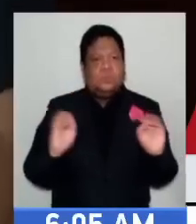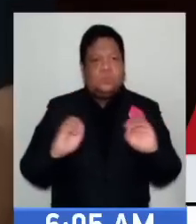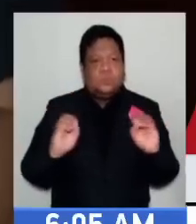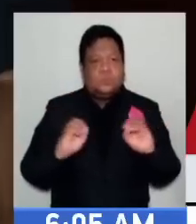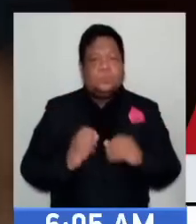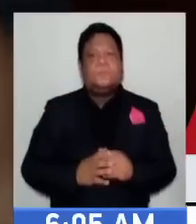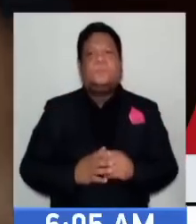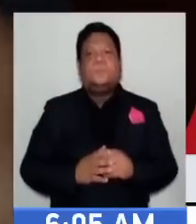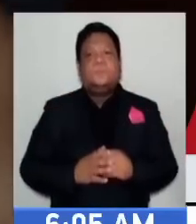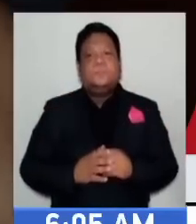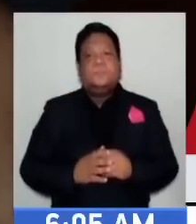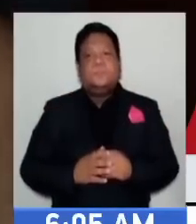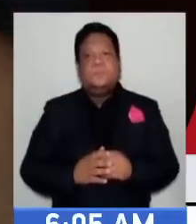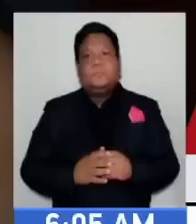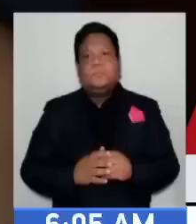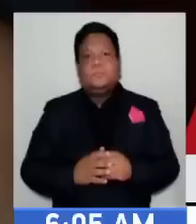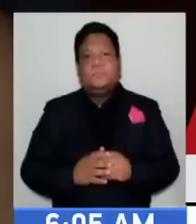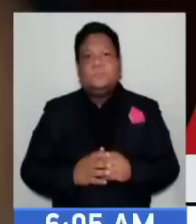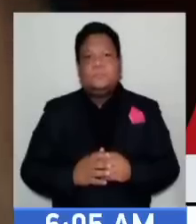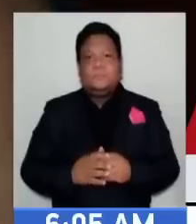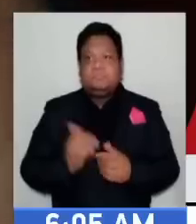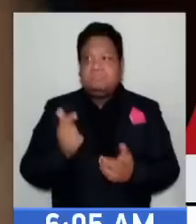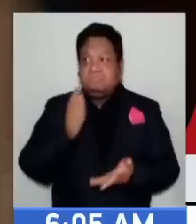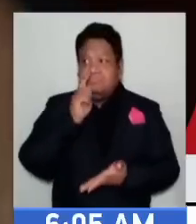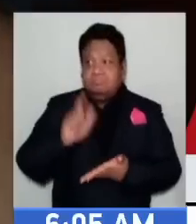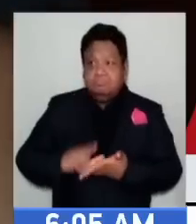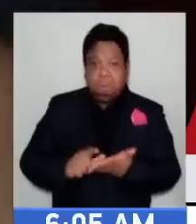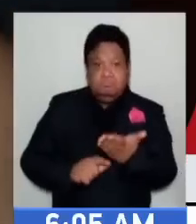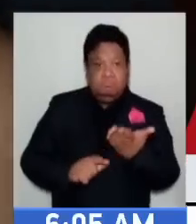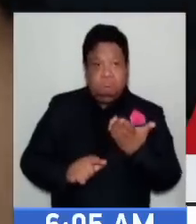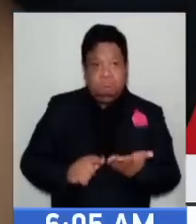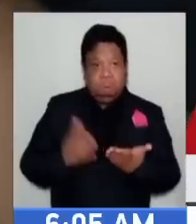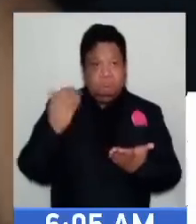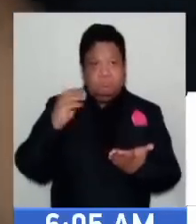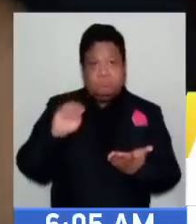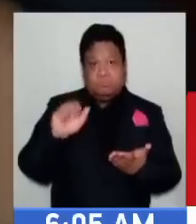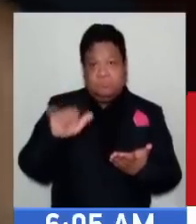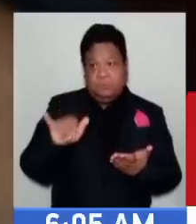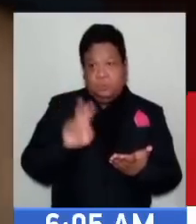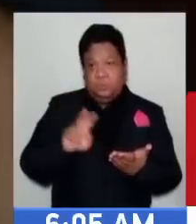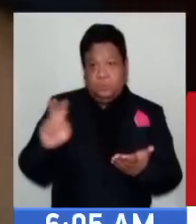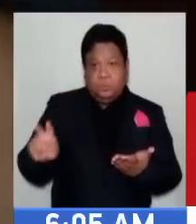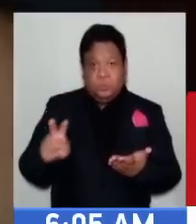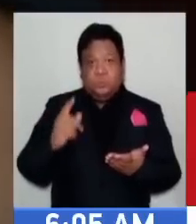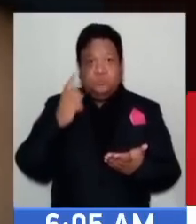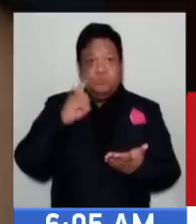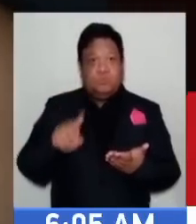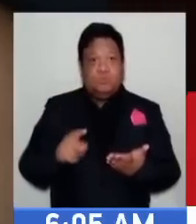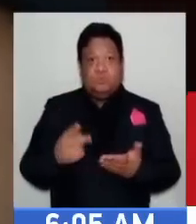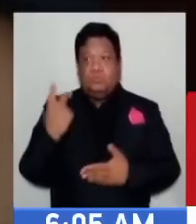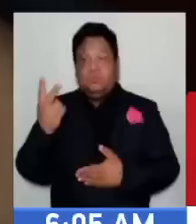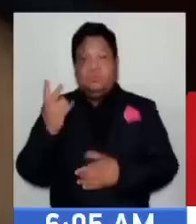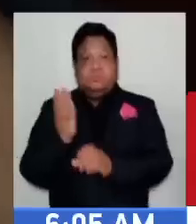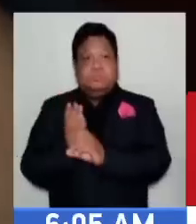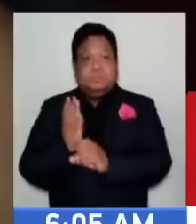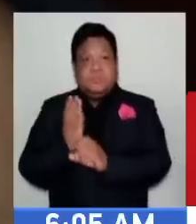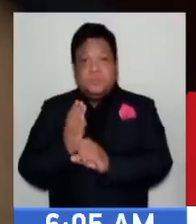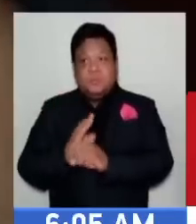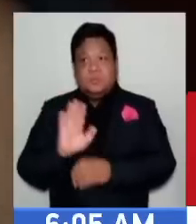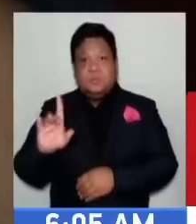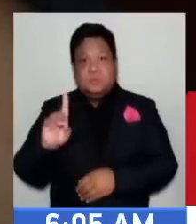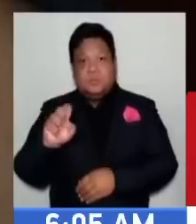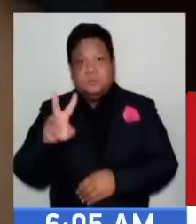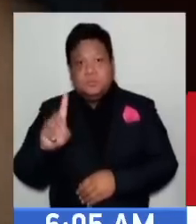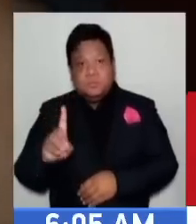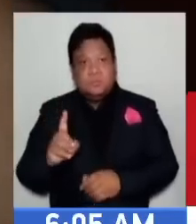for a letter dated May 22nd for two buses of DSWD and a lot of personnel and police with